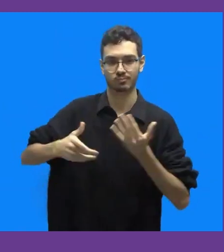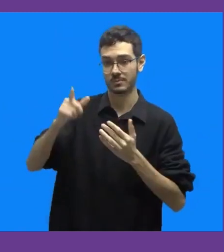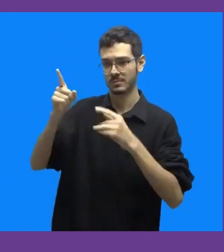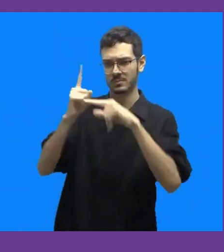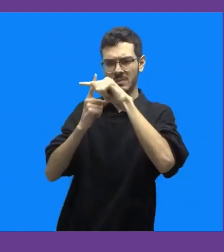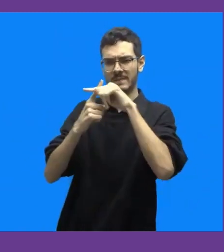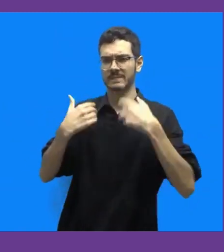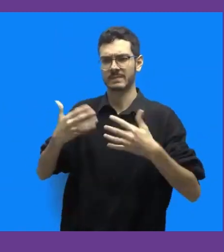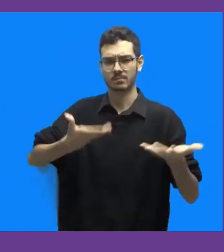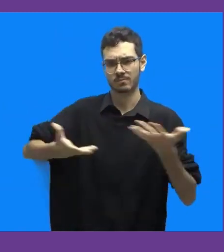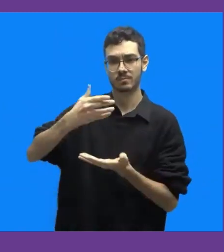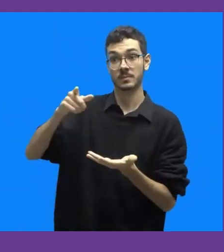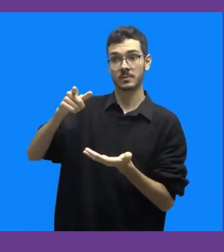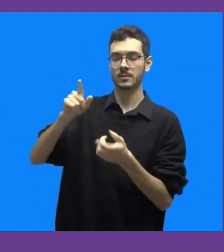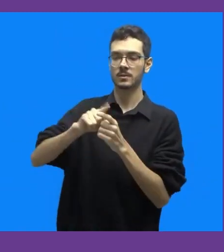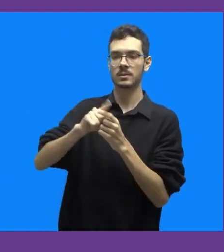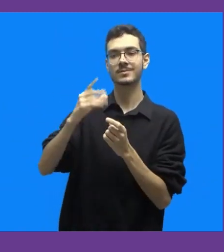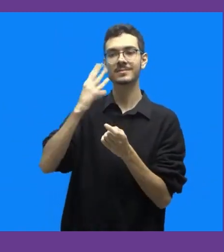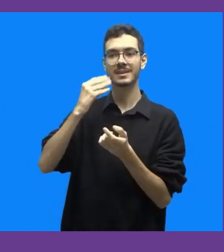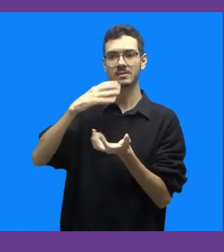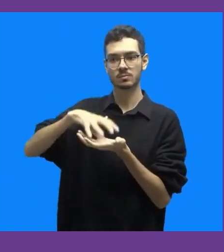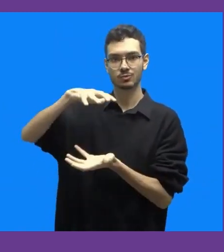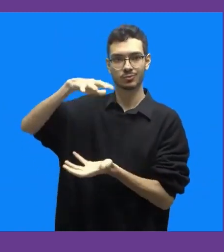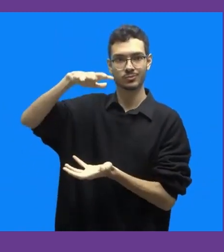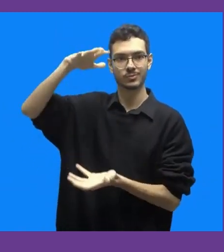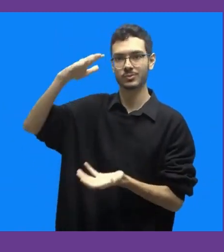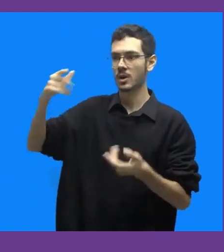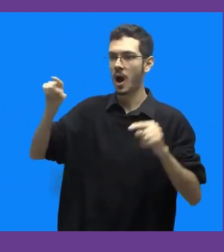have in these subjects. We're also trying to build